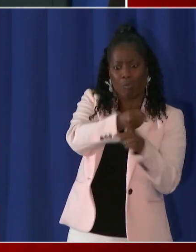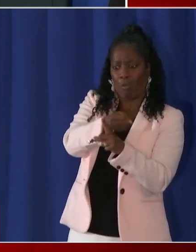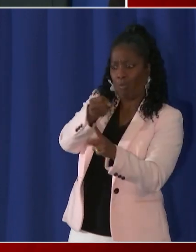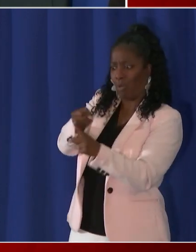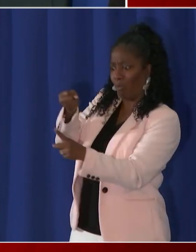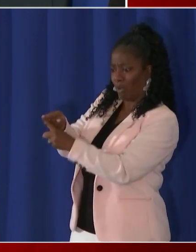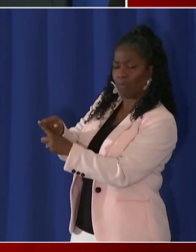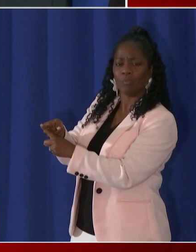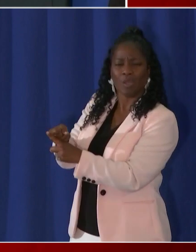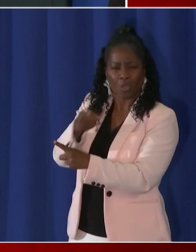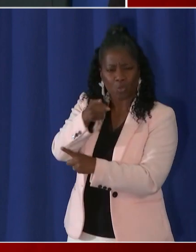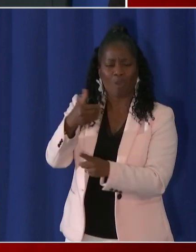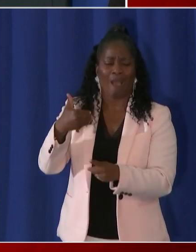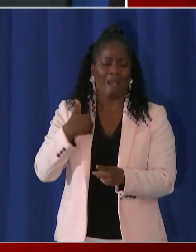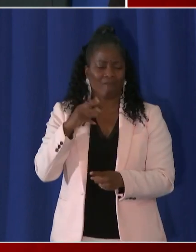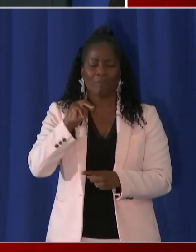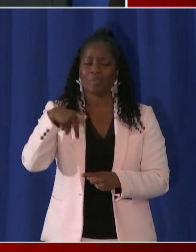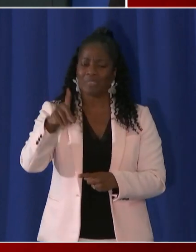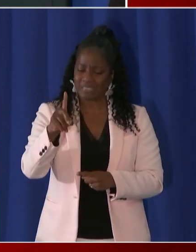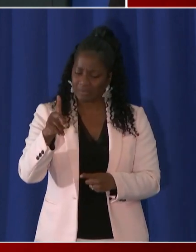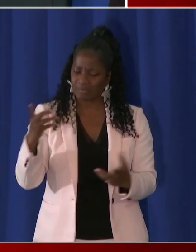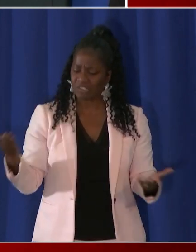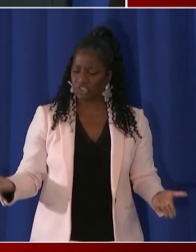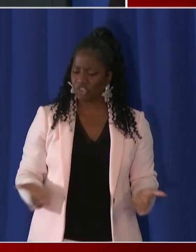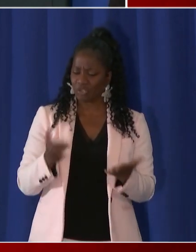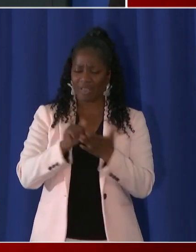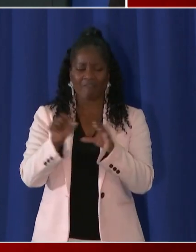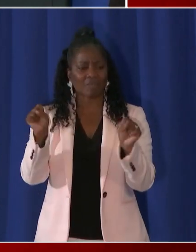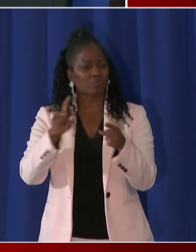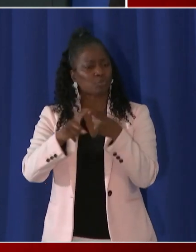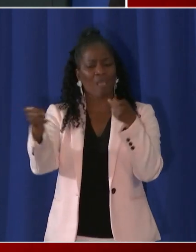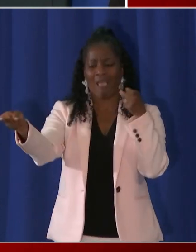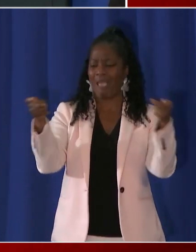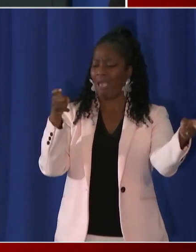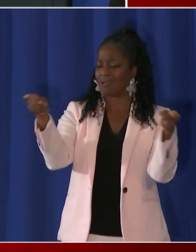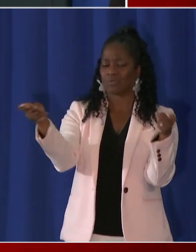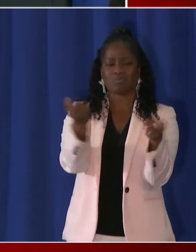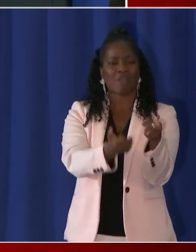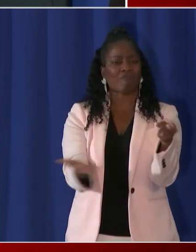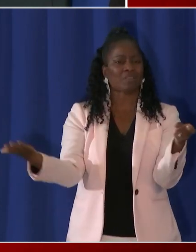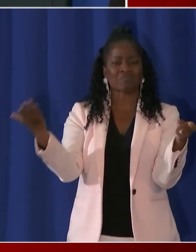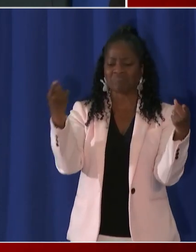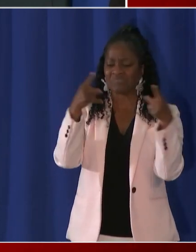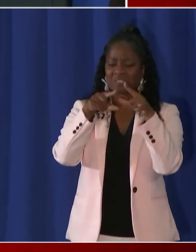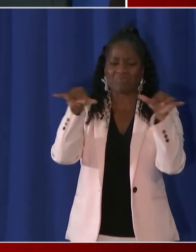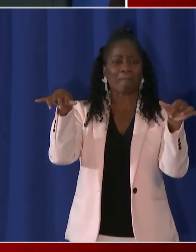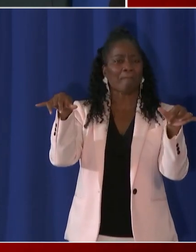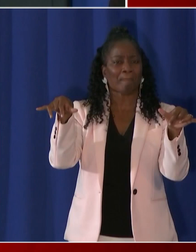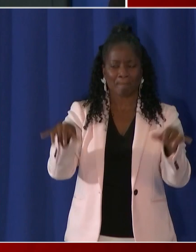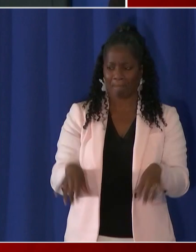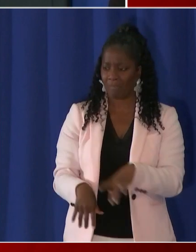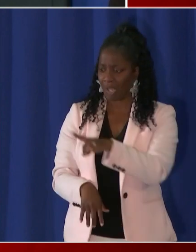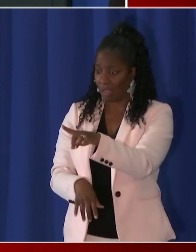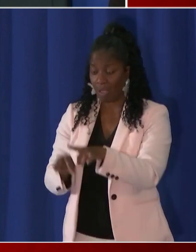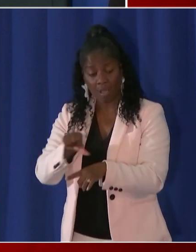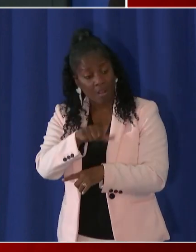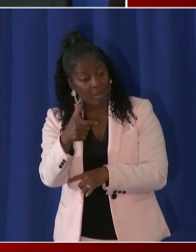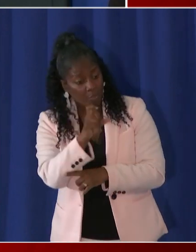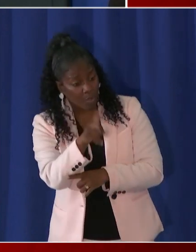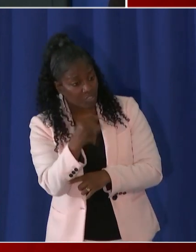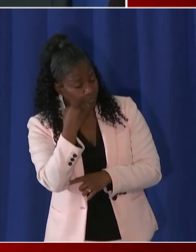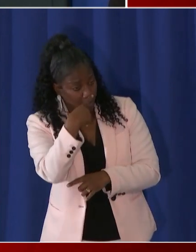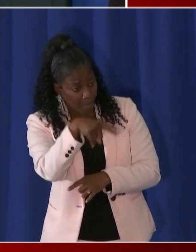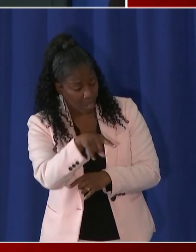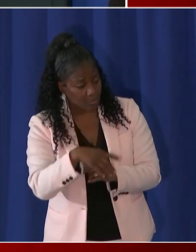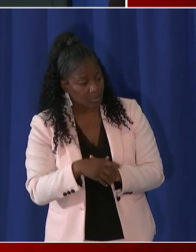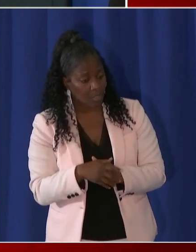picture, you have a police department here in the nation's capital that has the capacity to handle all of those things simultaneously. Another question I have, if you don't